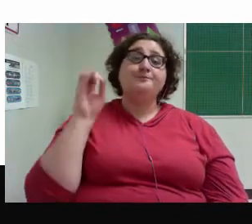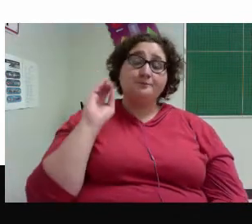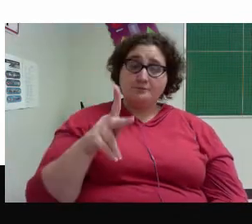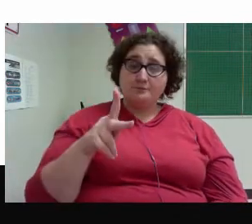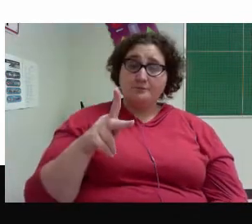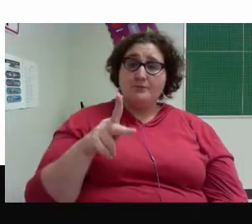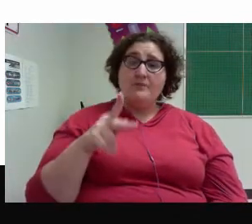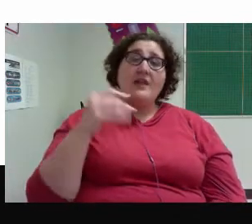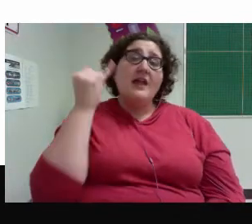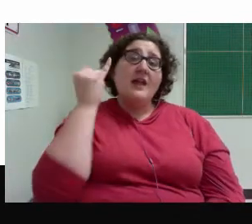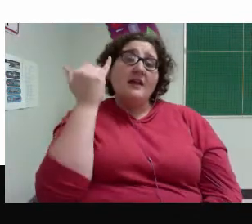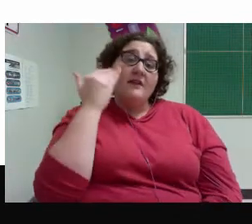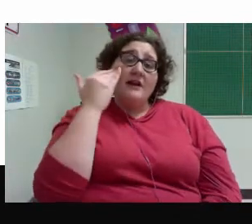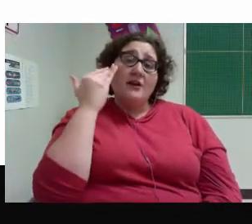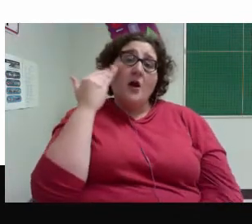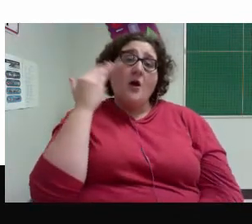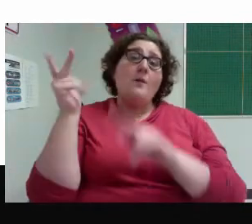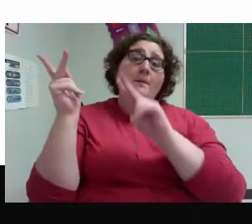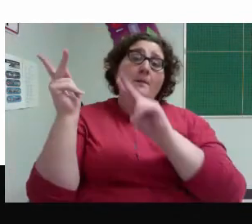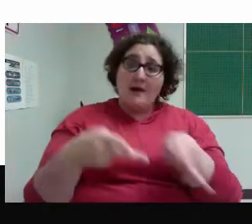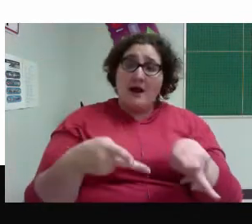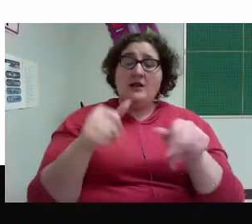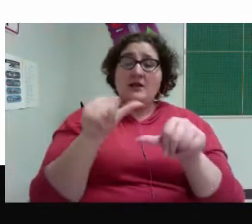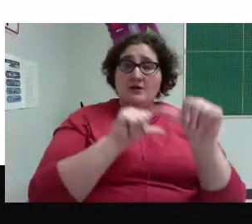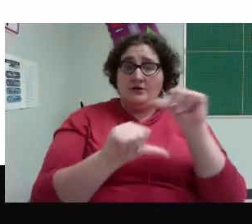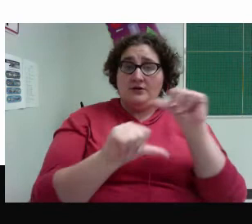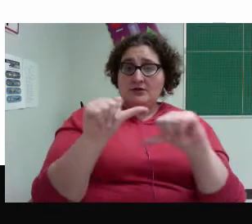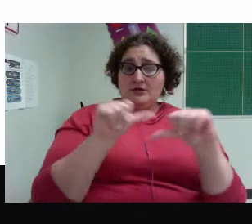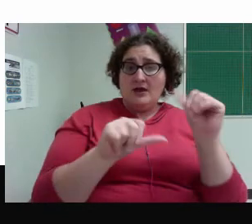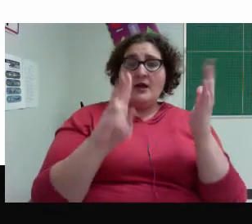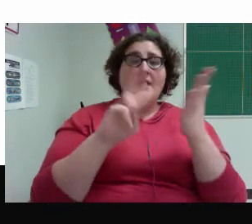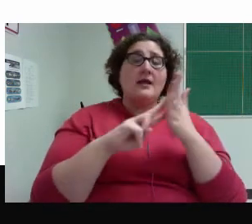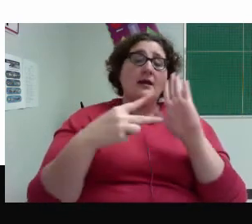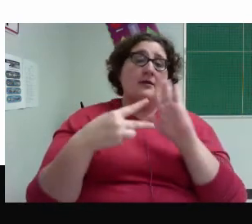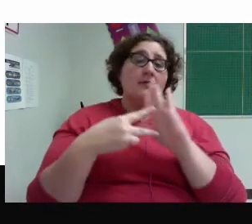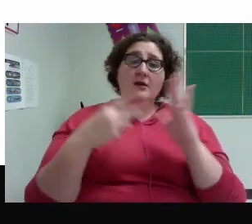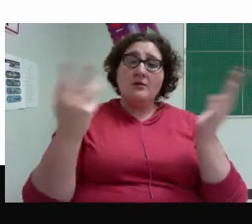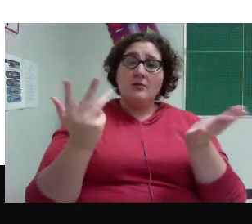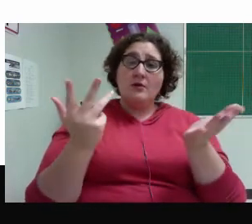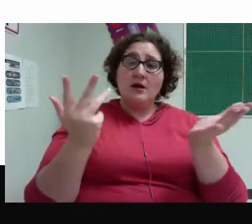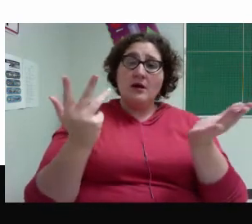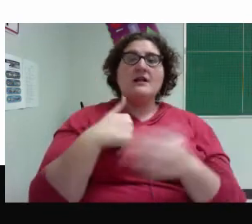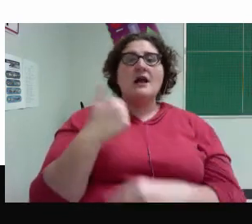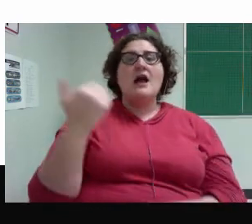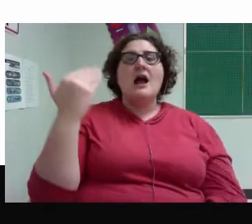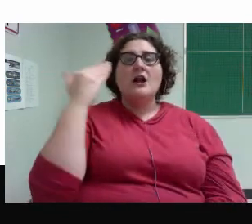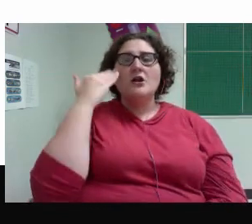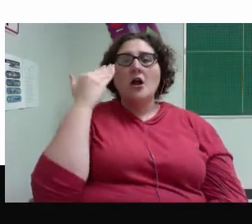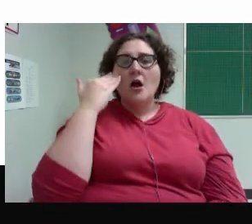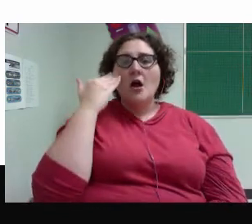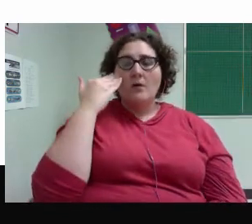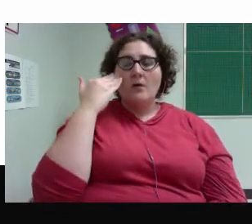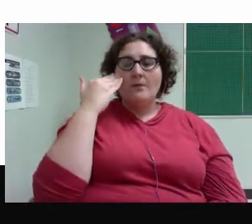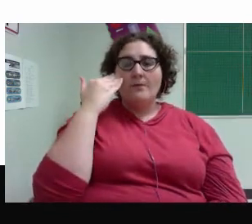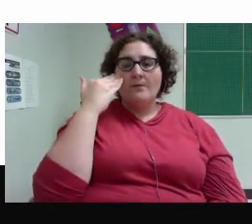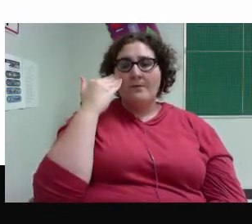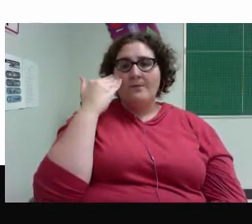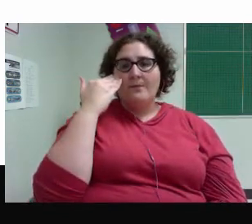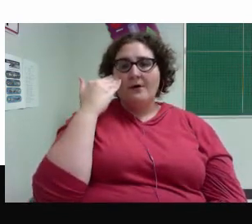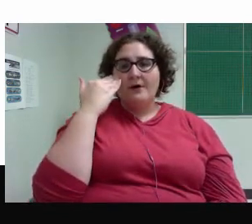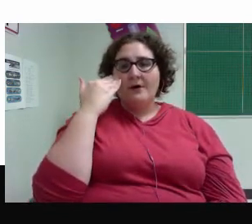Okay, so if I know that these lines are parallel to each other, that means that I know